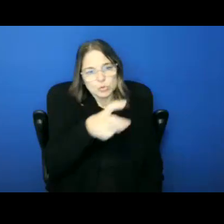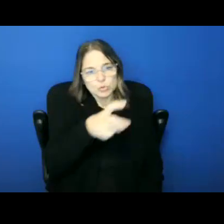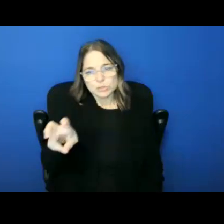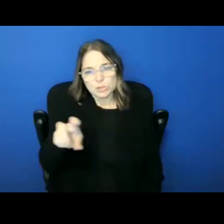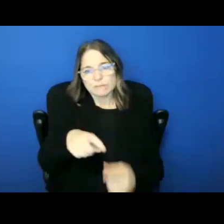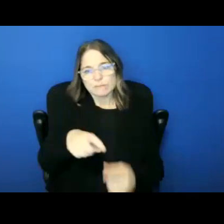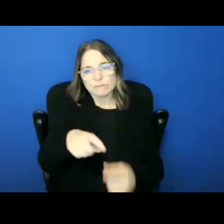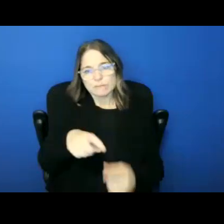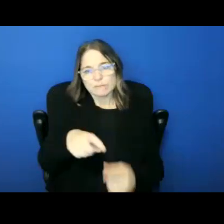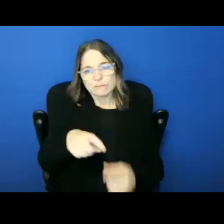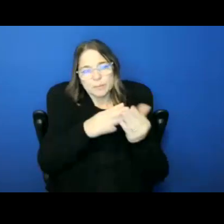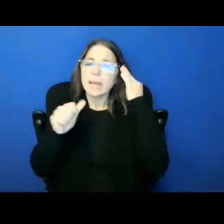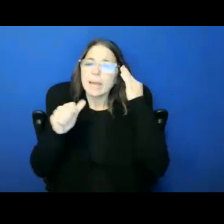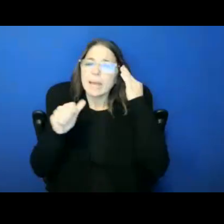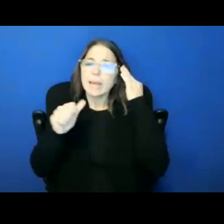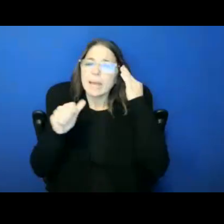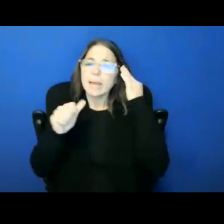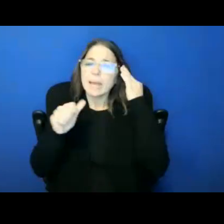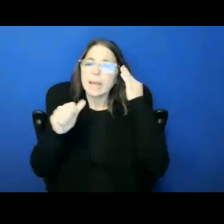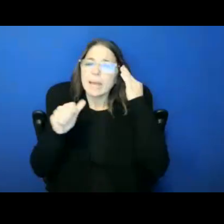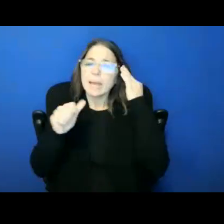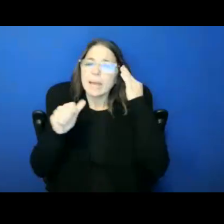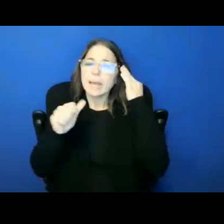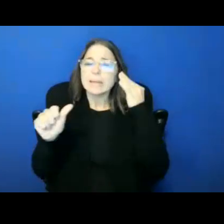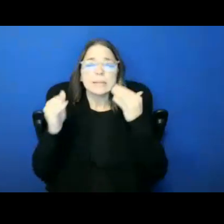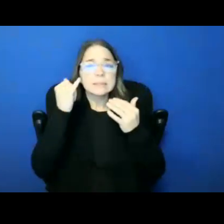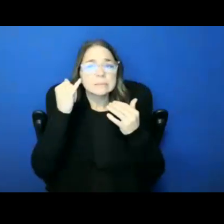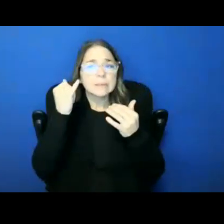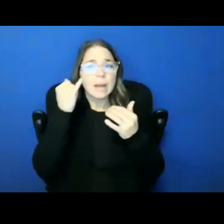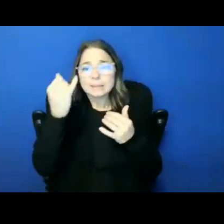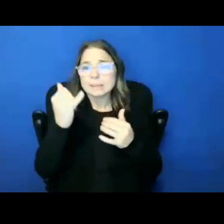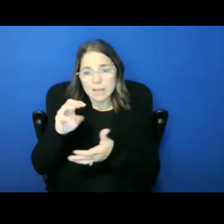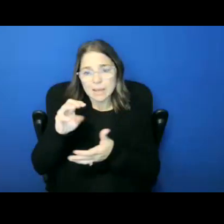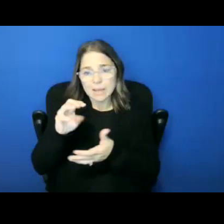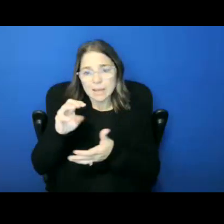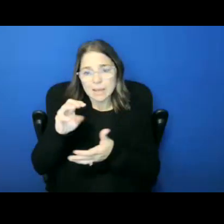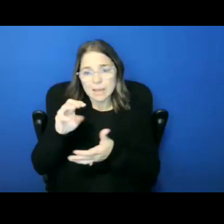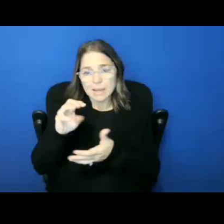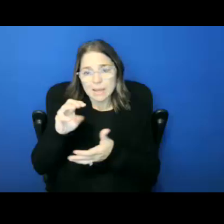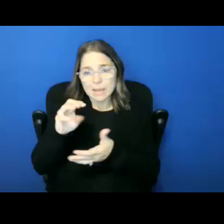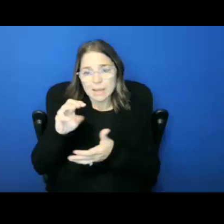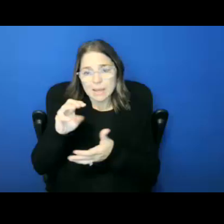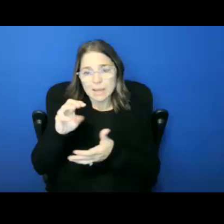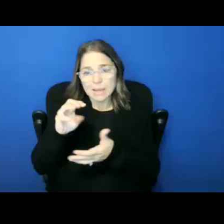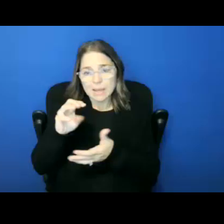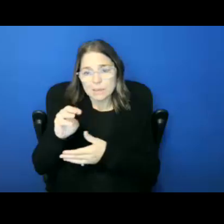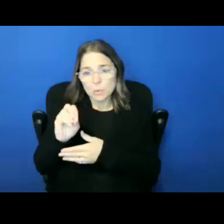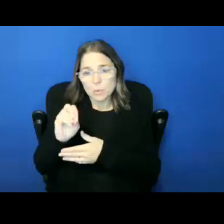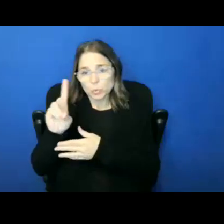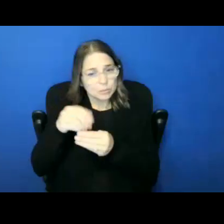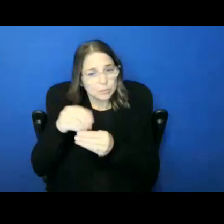when they transition from the. Any suggestion on how we keep folks on their MOUD?